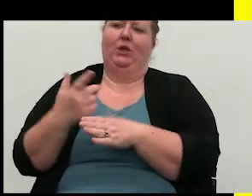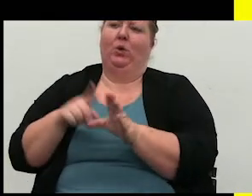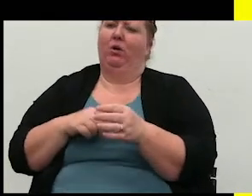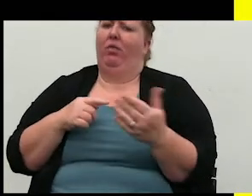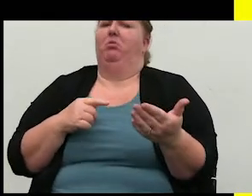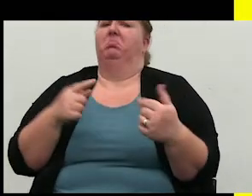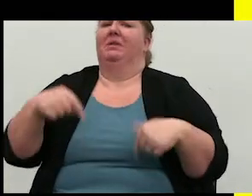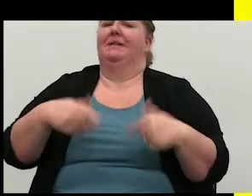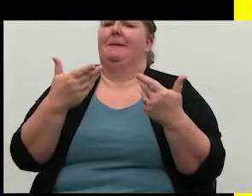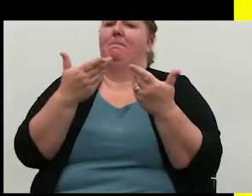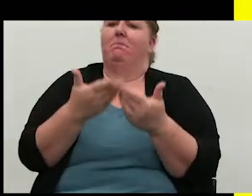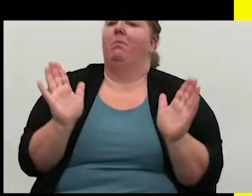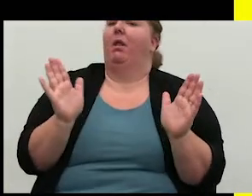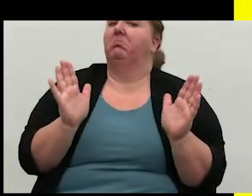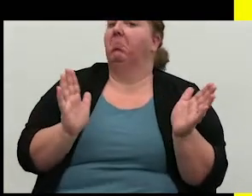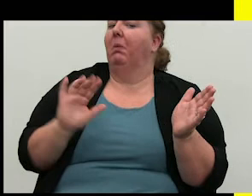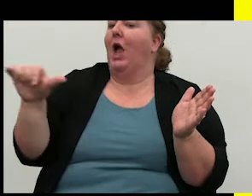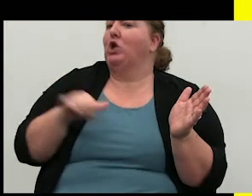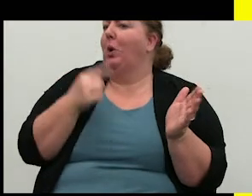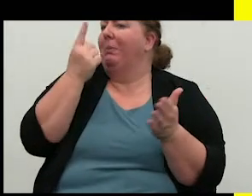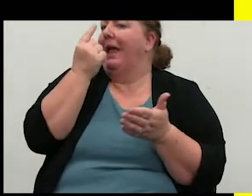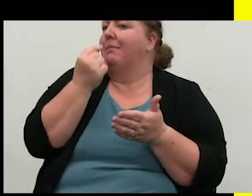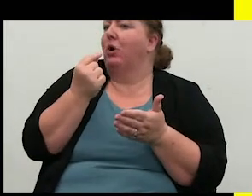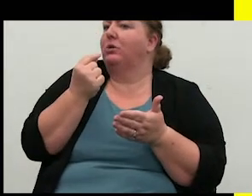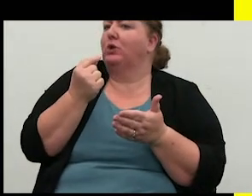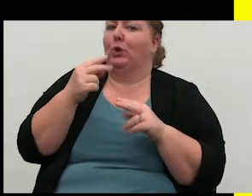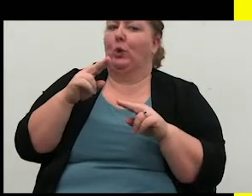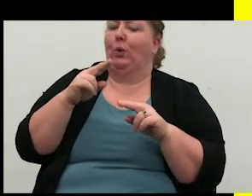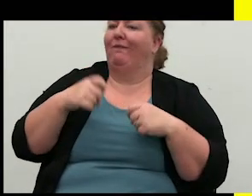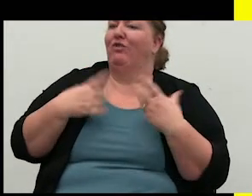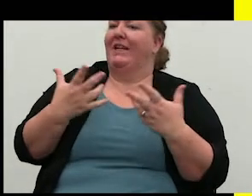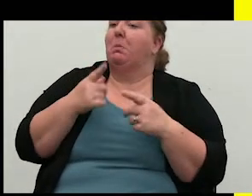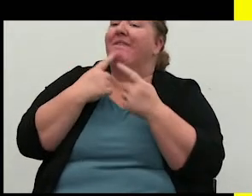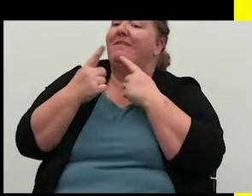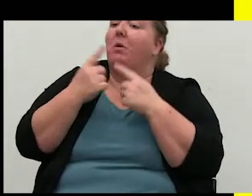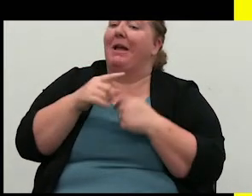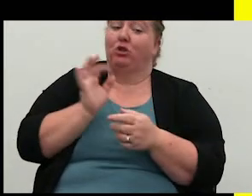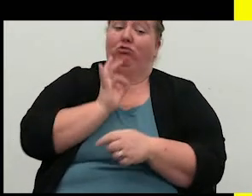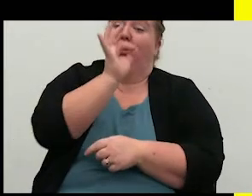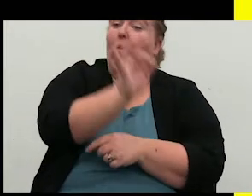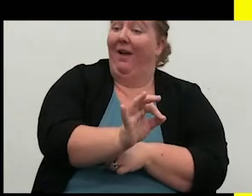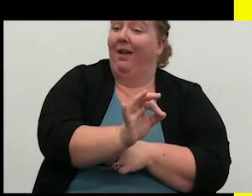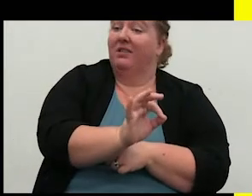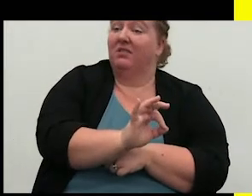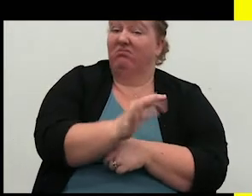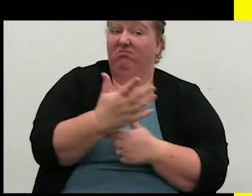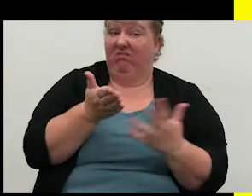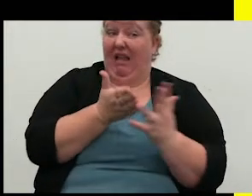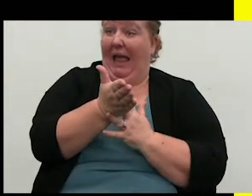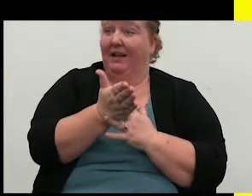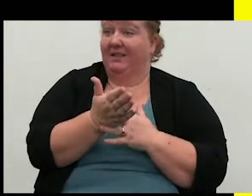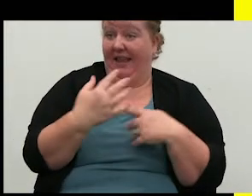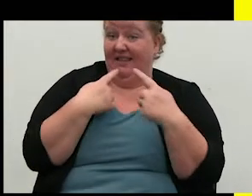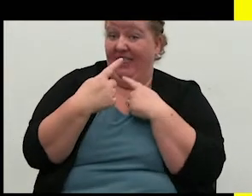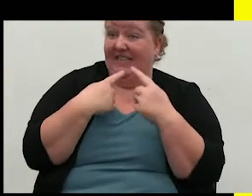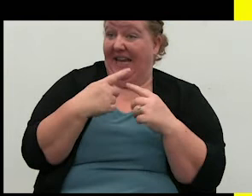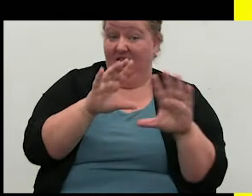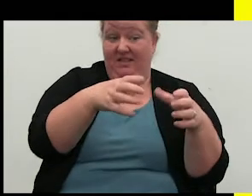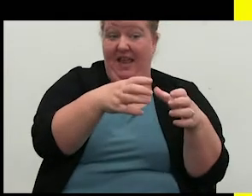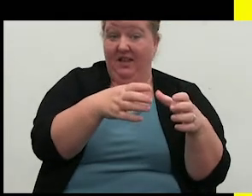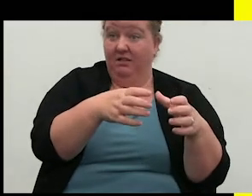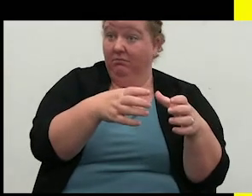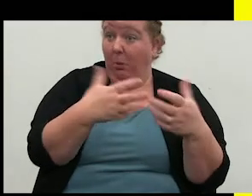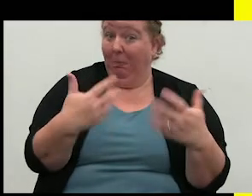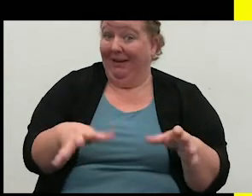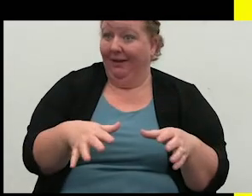public office, so I should be able to put in a Freedom of Information request and get access to the whole data set. So he